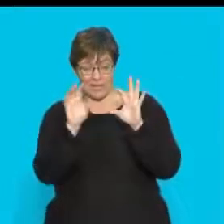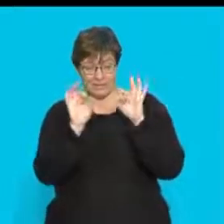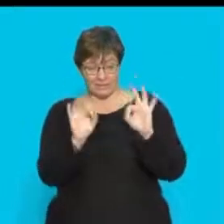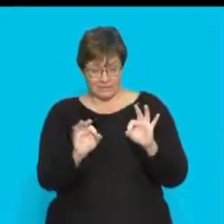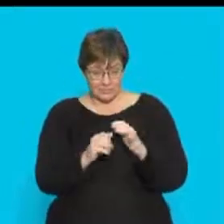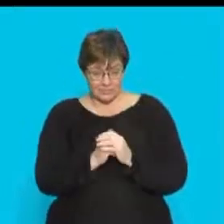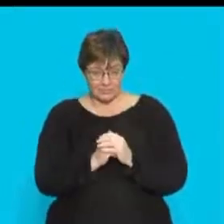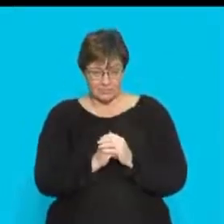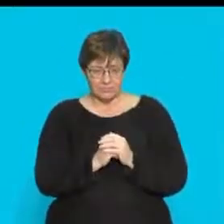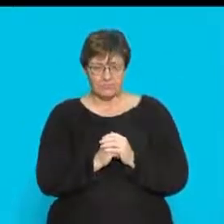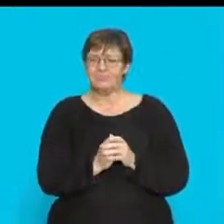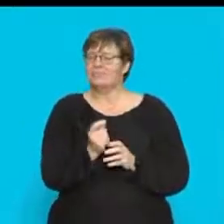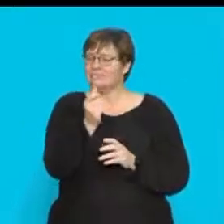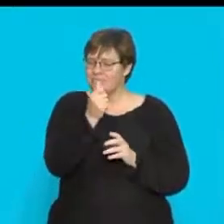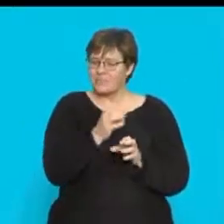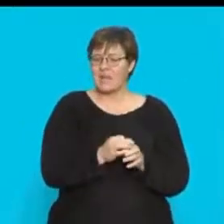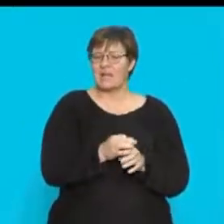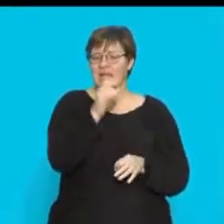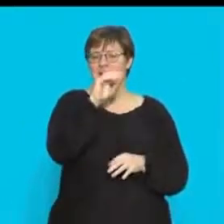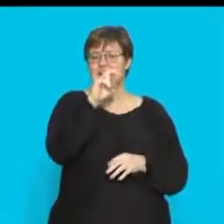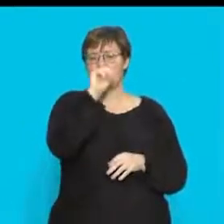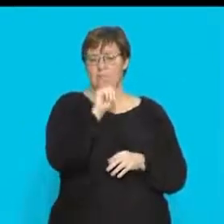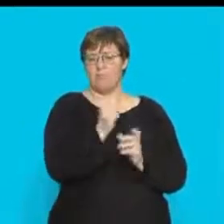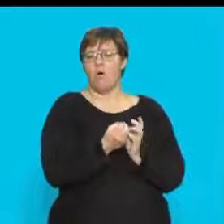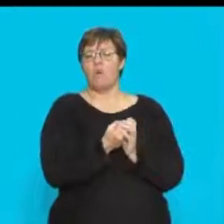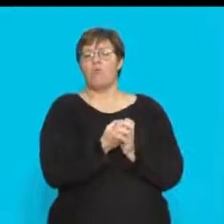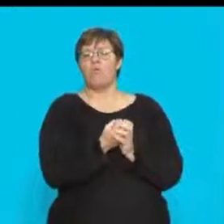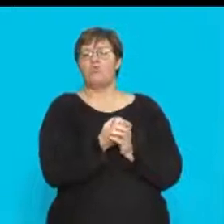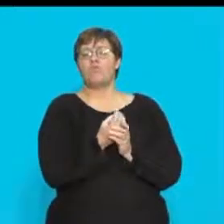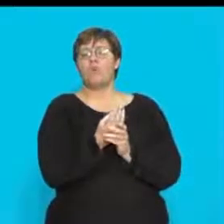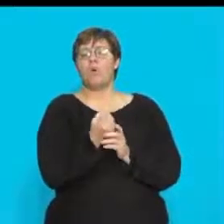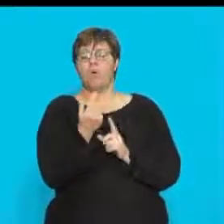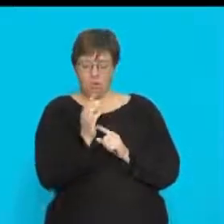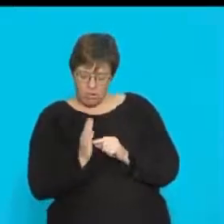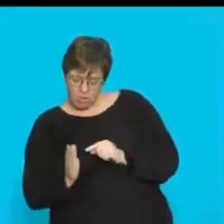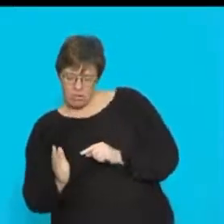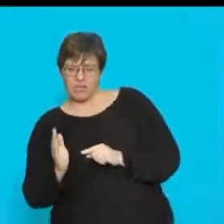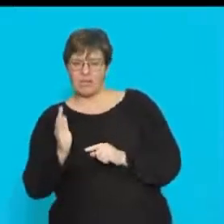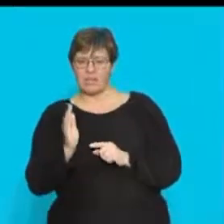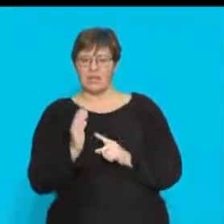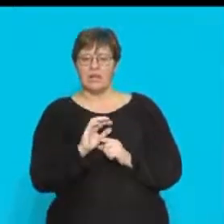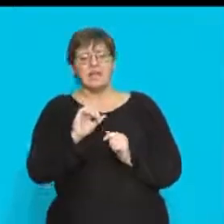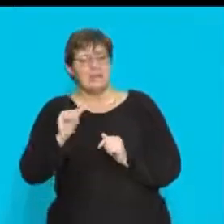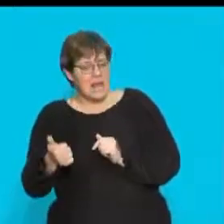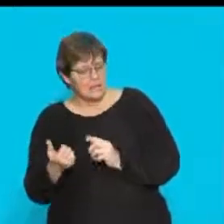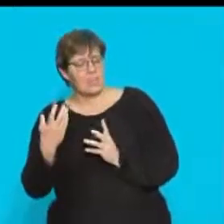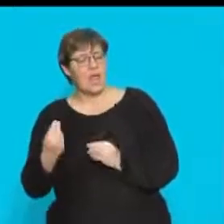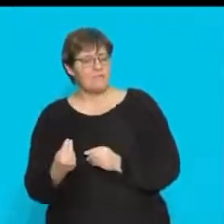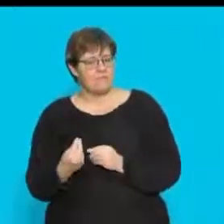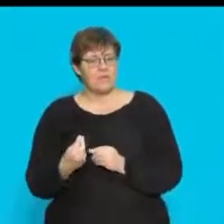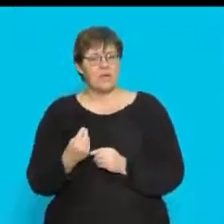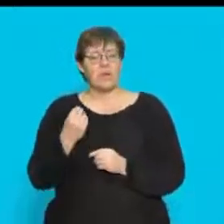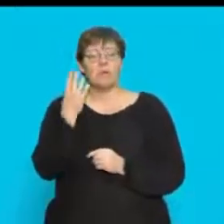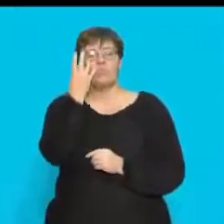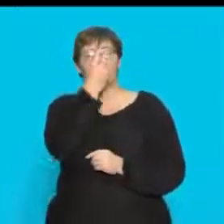a little, part of the stem starts to grow. And what do I have right next to it?